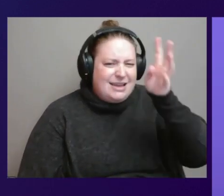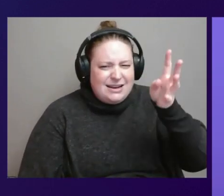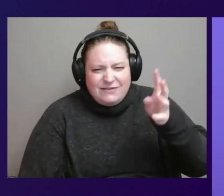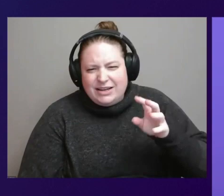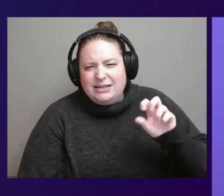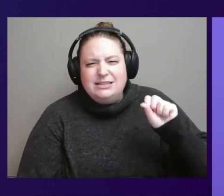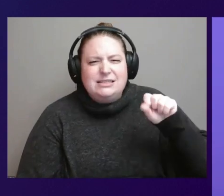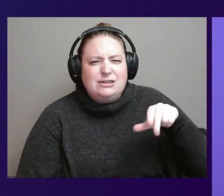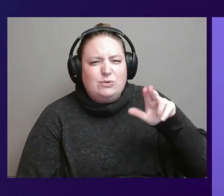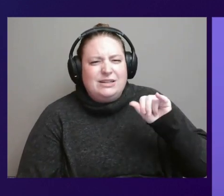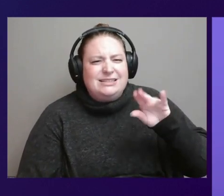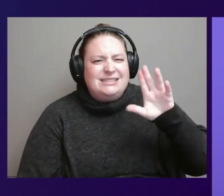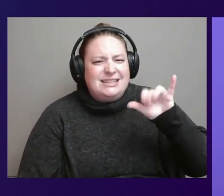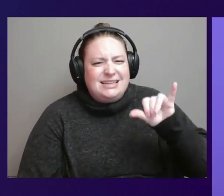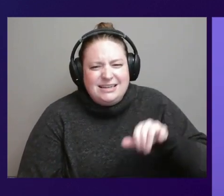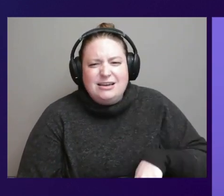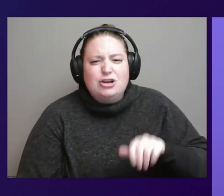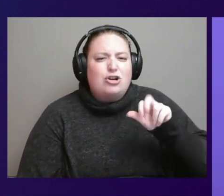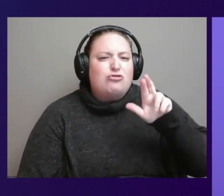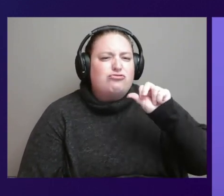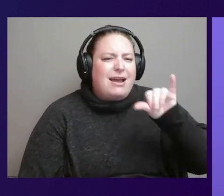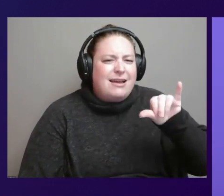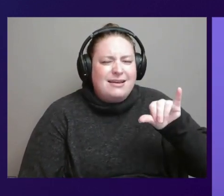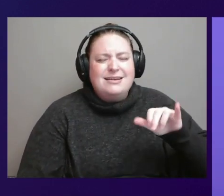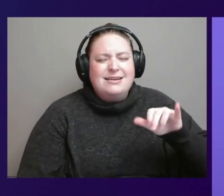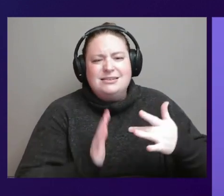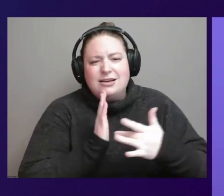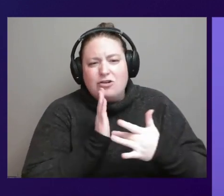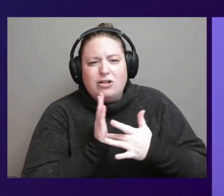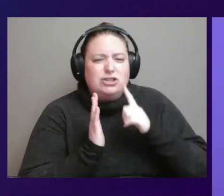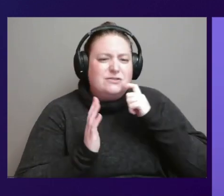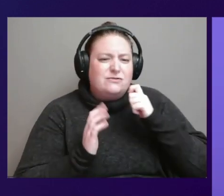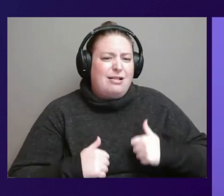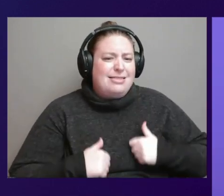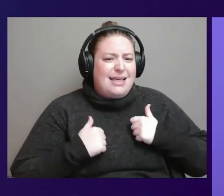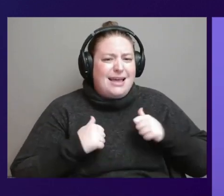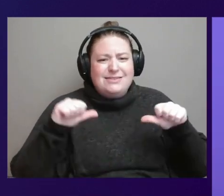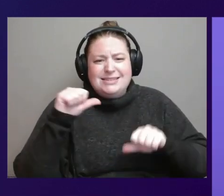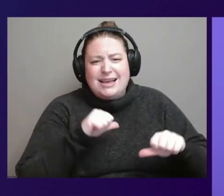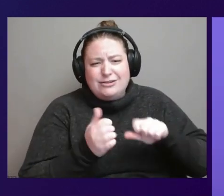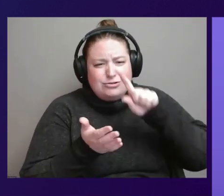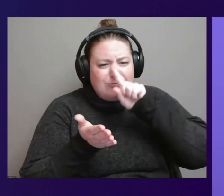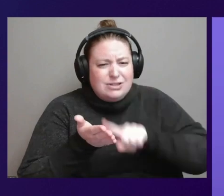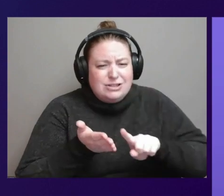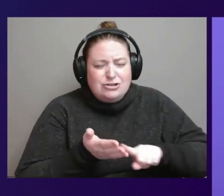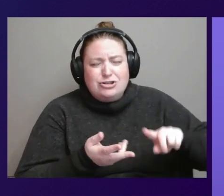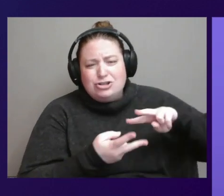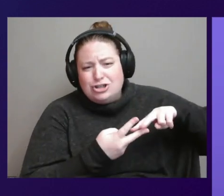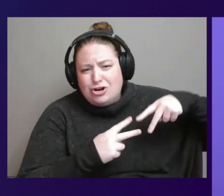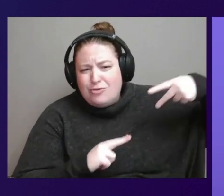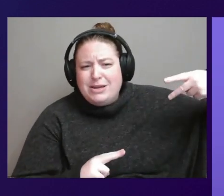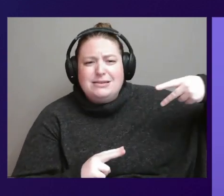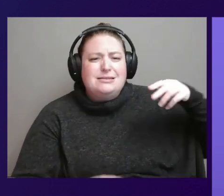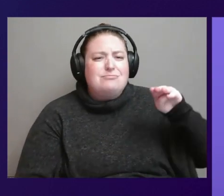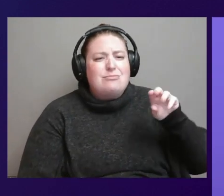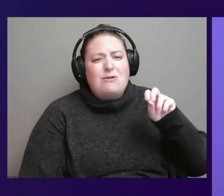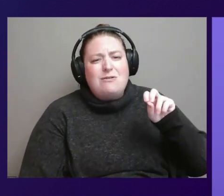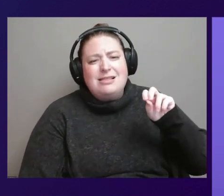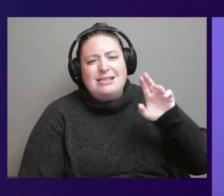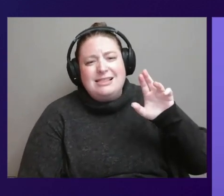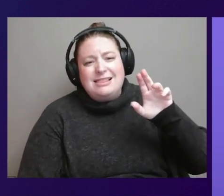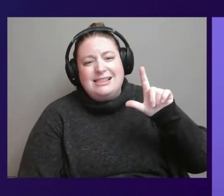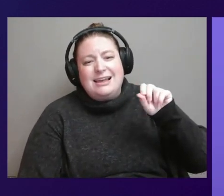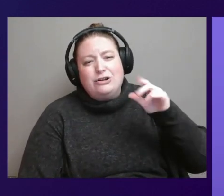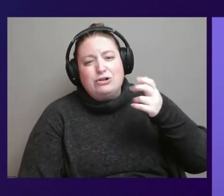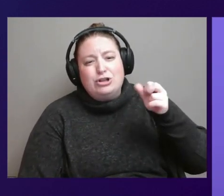are fueling groundbreaking advancements in life science research, genomics, and molecular diagnostics. You might be able to